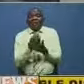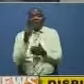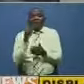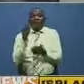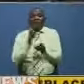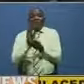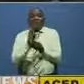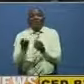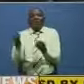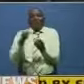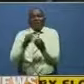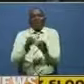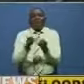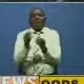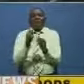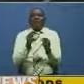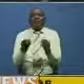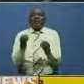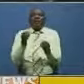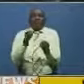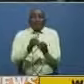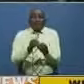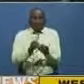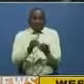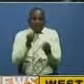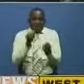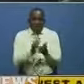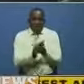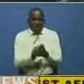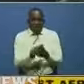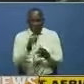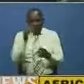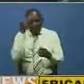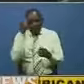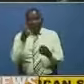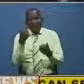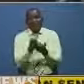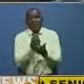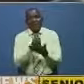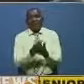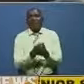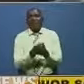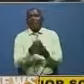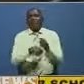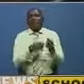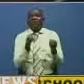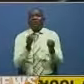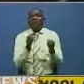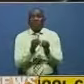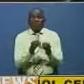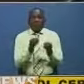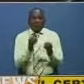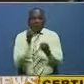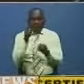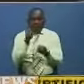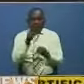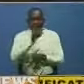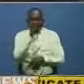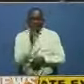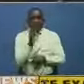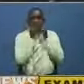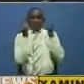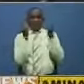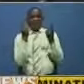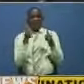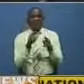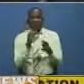been added to the public debt, and this has dented the country's economy. He said he will not be surprised